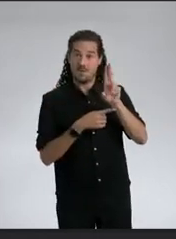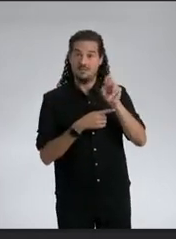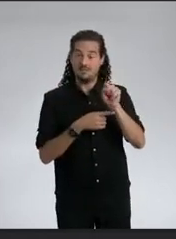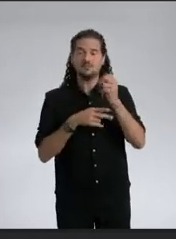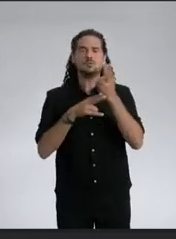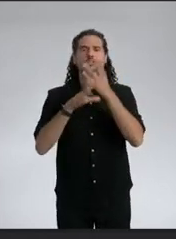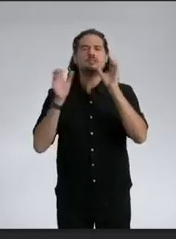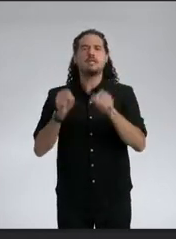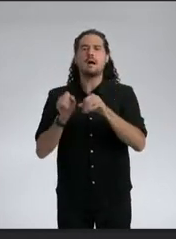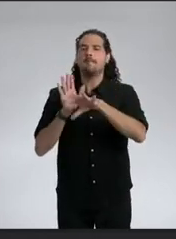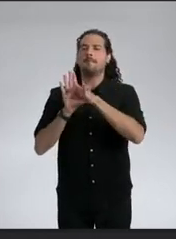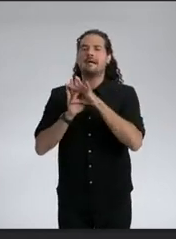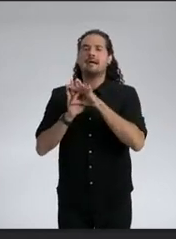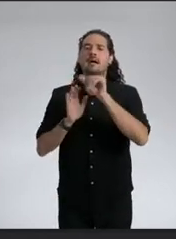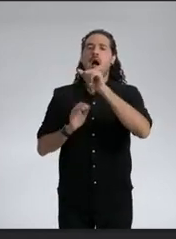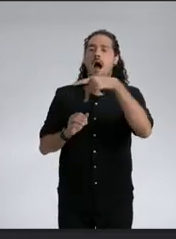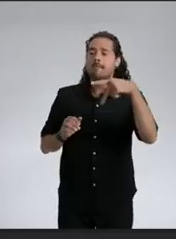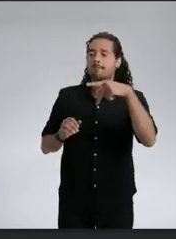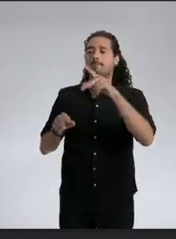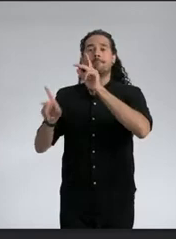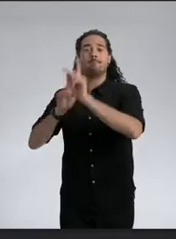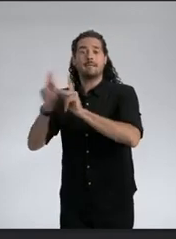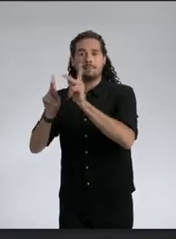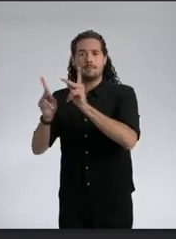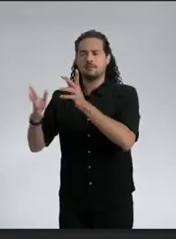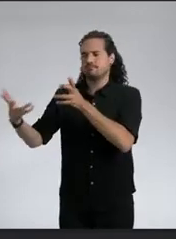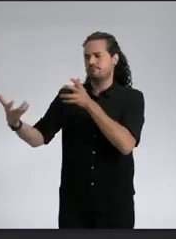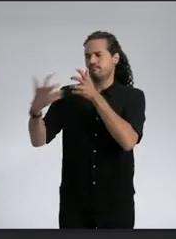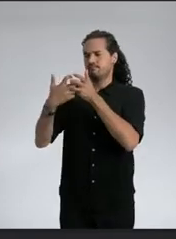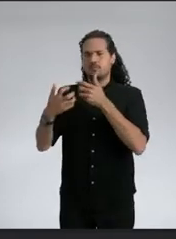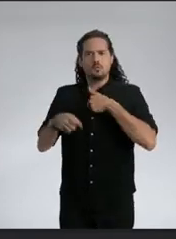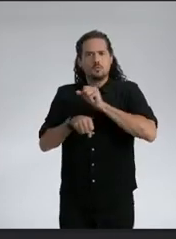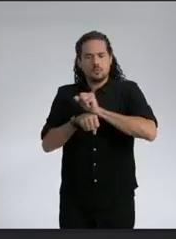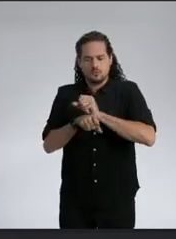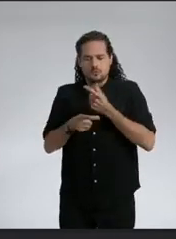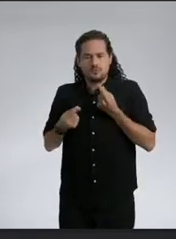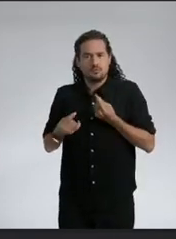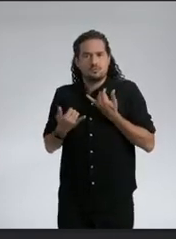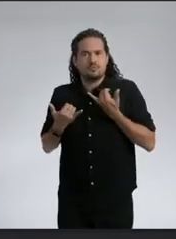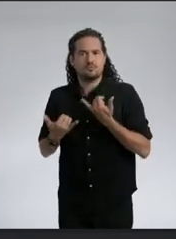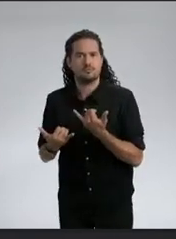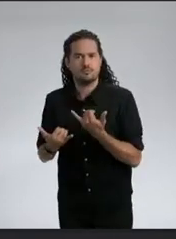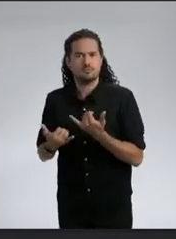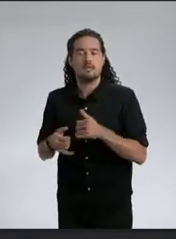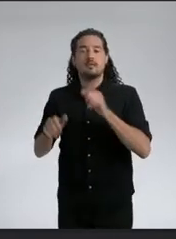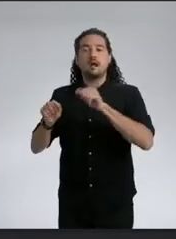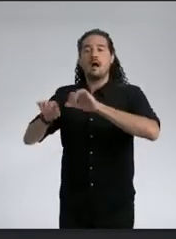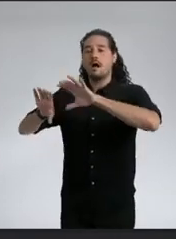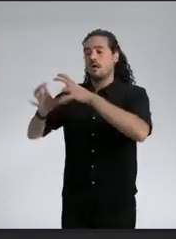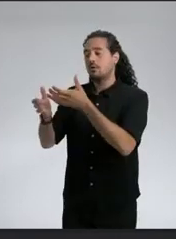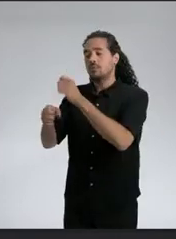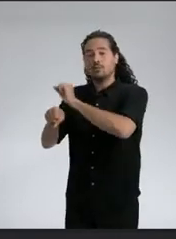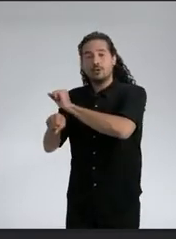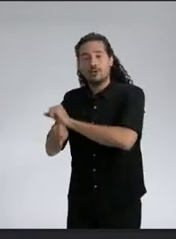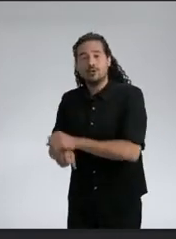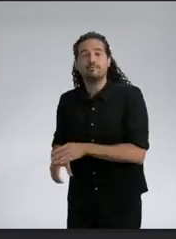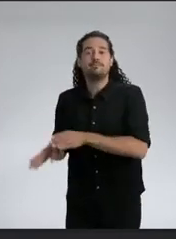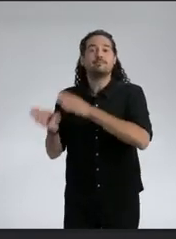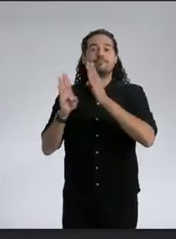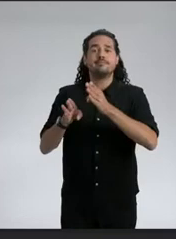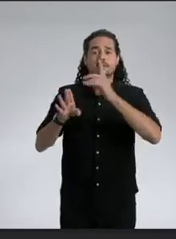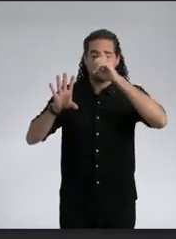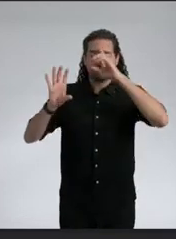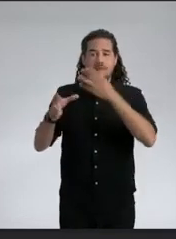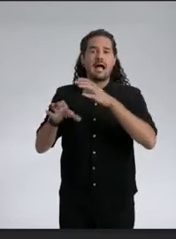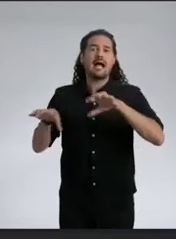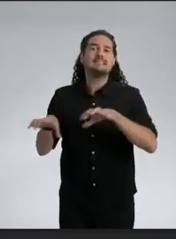to receive notifications from based on what they're currently doing. They can carve out their day for work or create a focus for an activity like